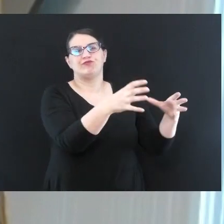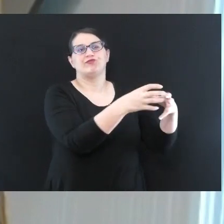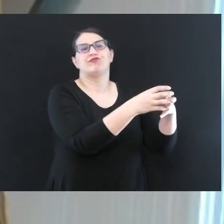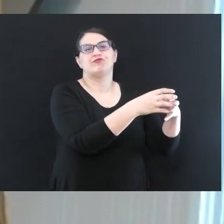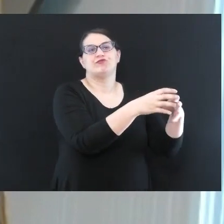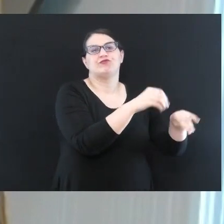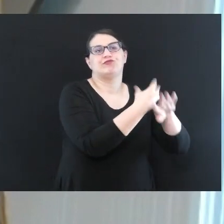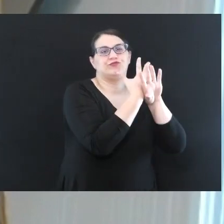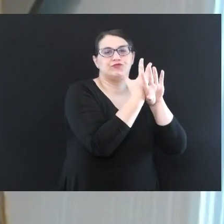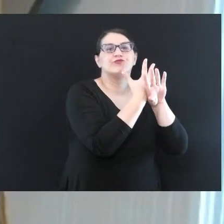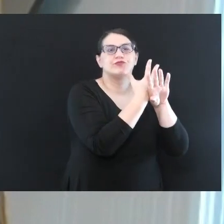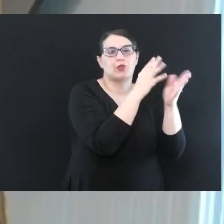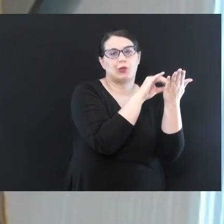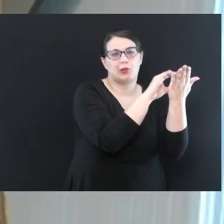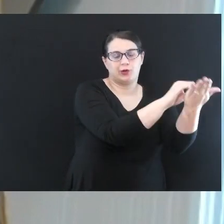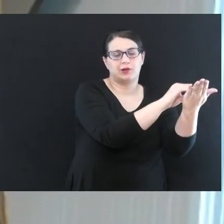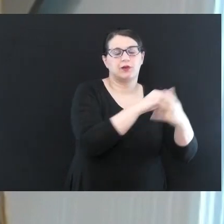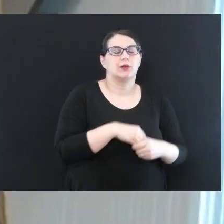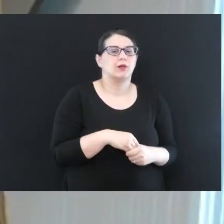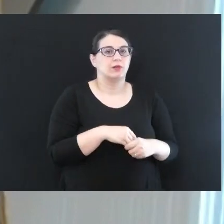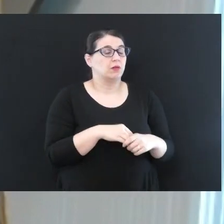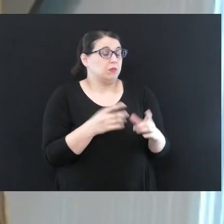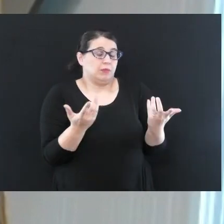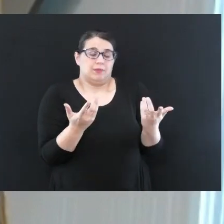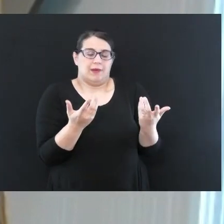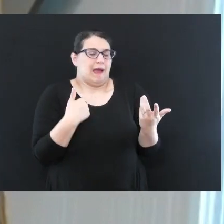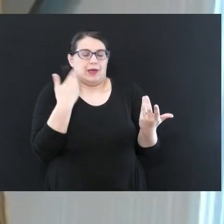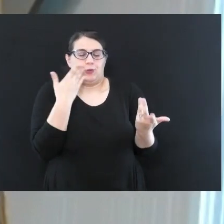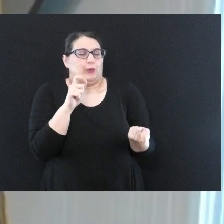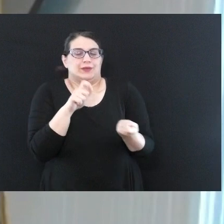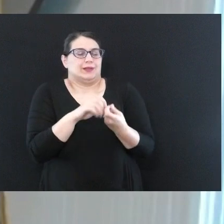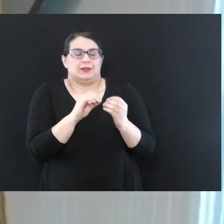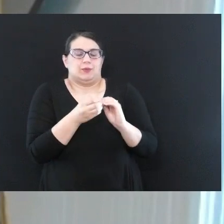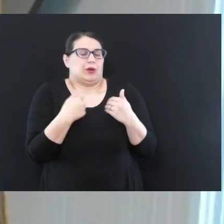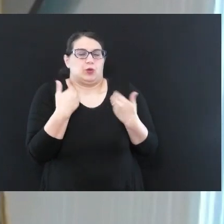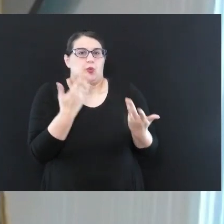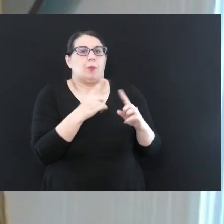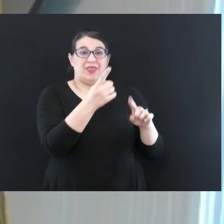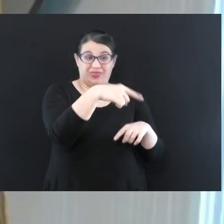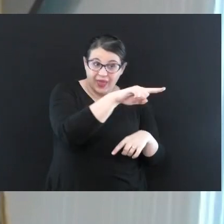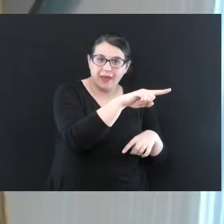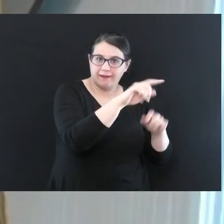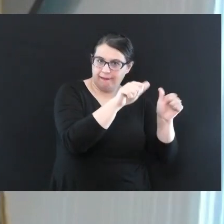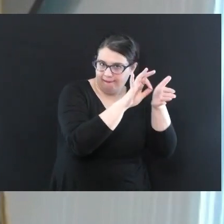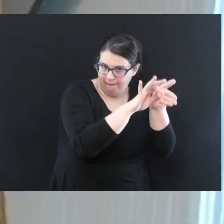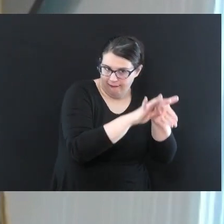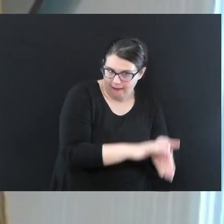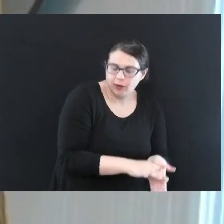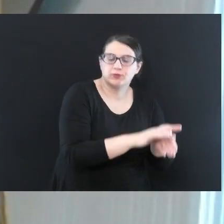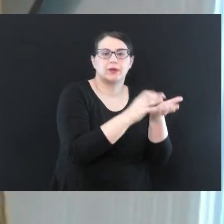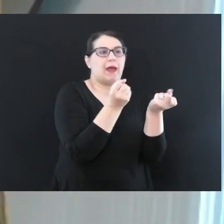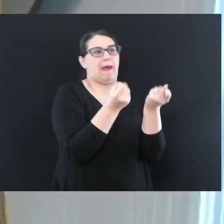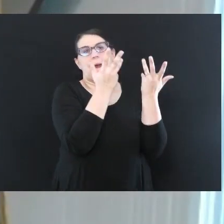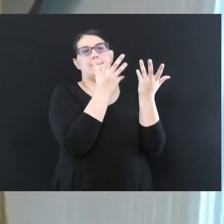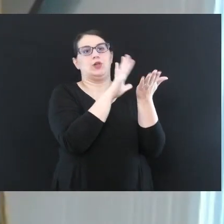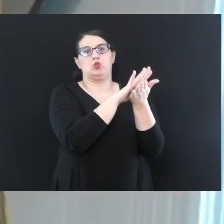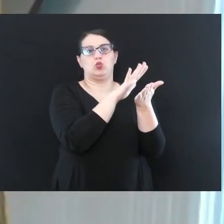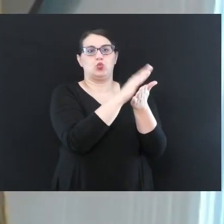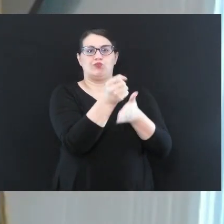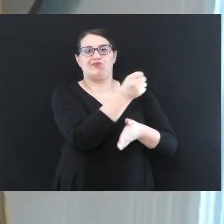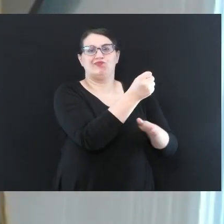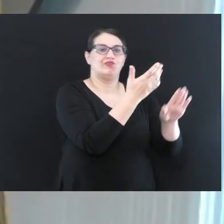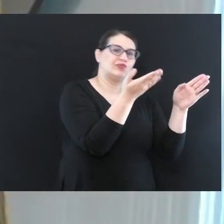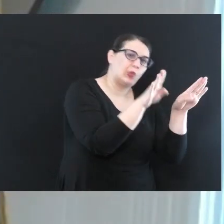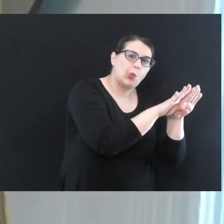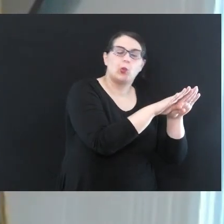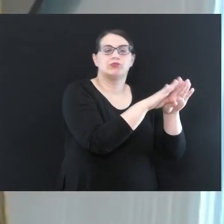you an exact number, but they do keep track of their students to know how many classes or schools have to go into remote learning mode,